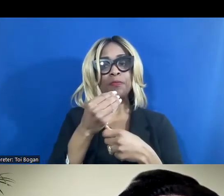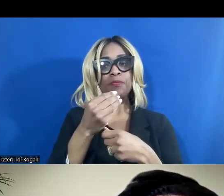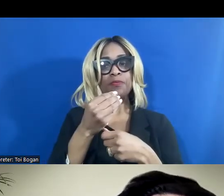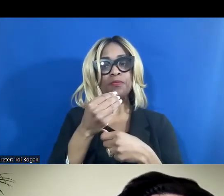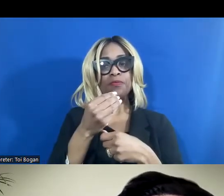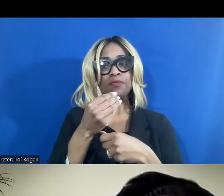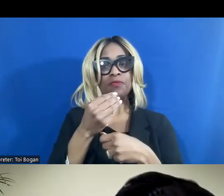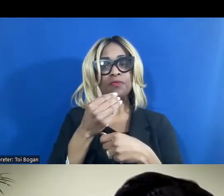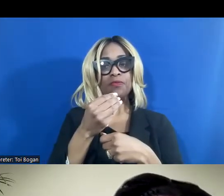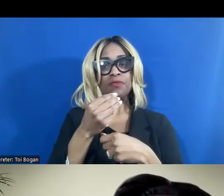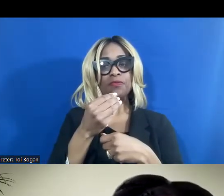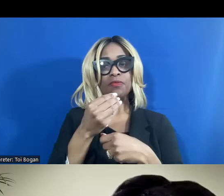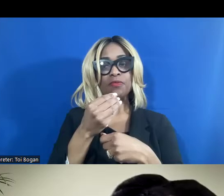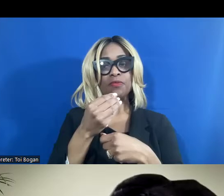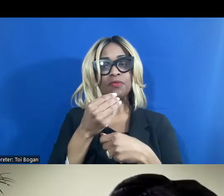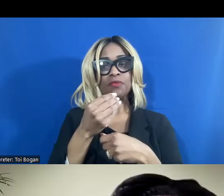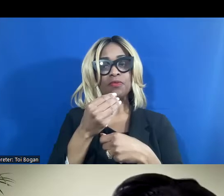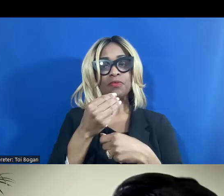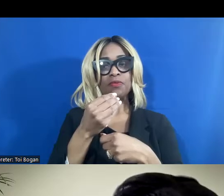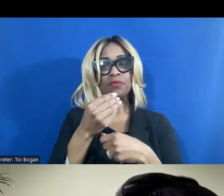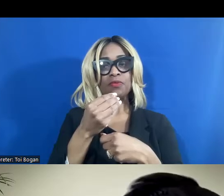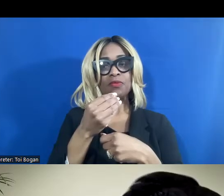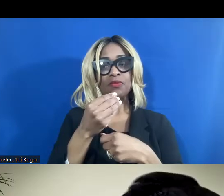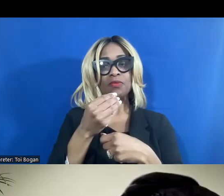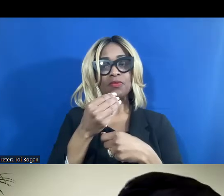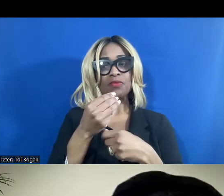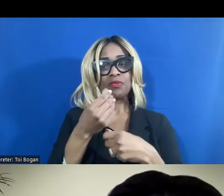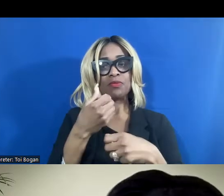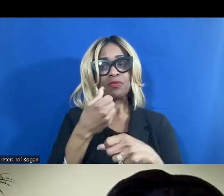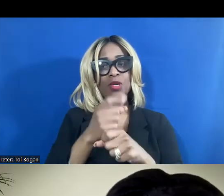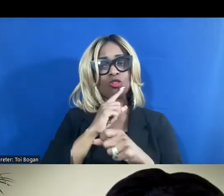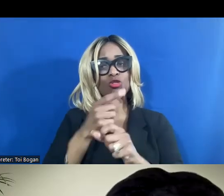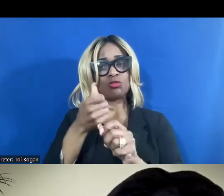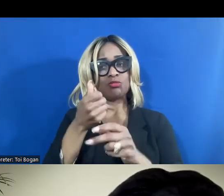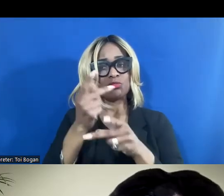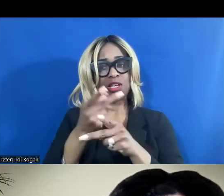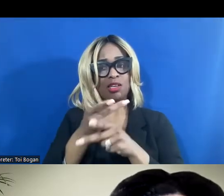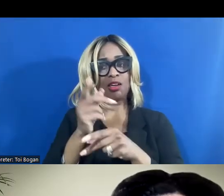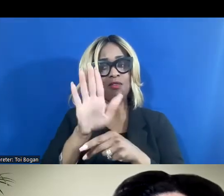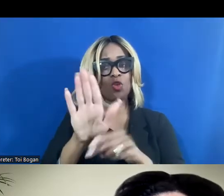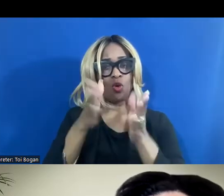kind of avoid taking care of your overall conditions.